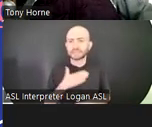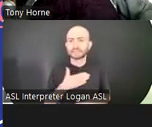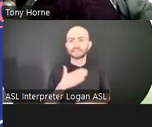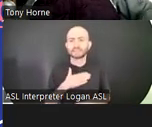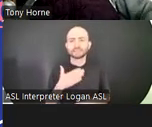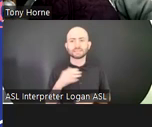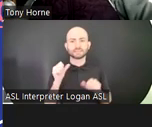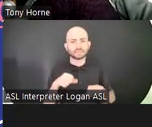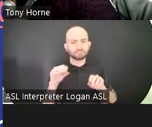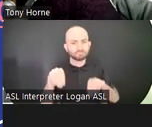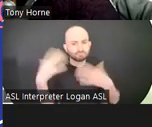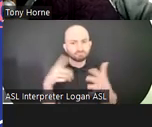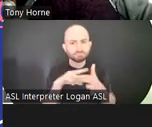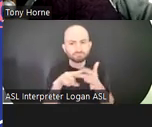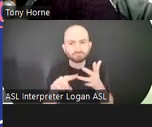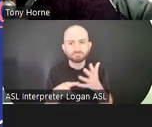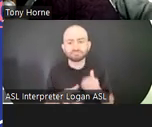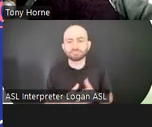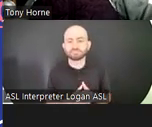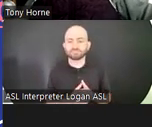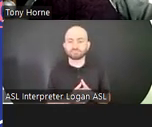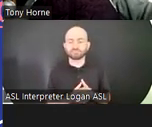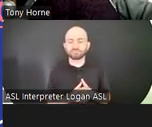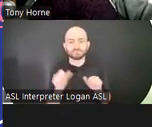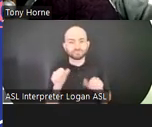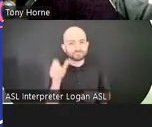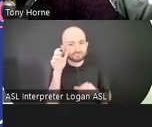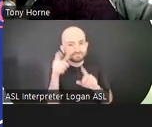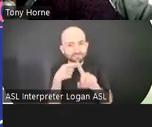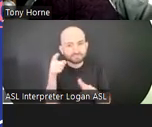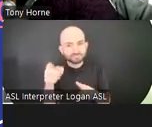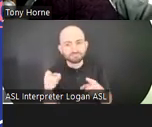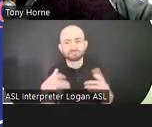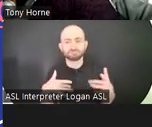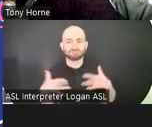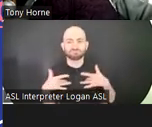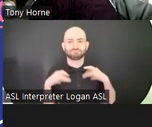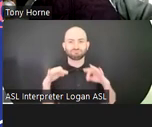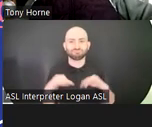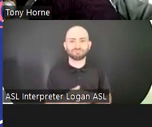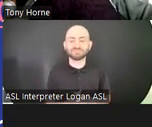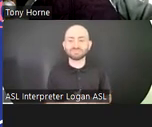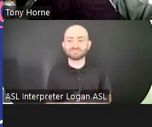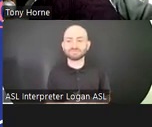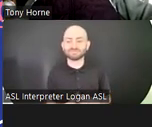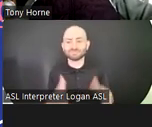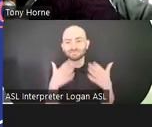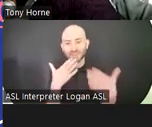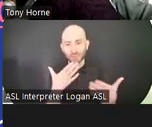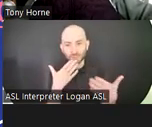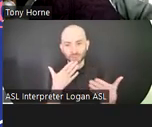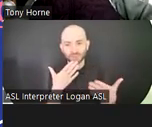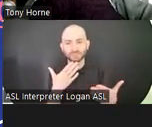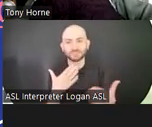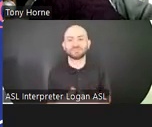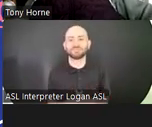thank you thank